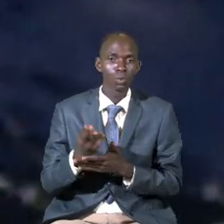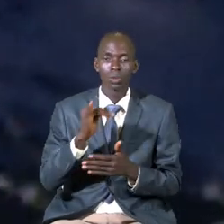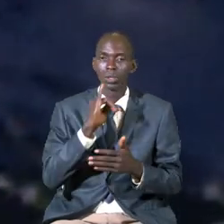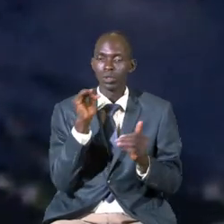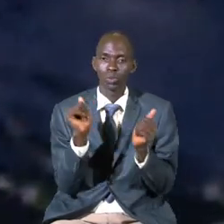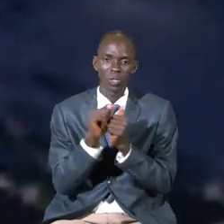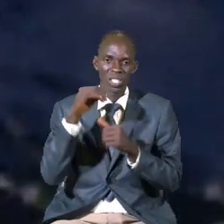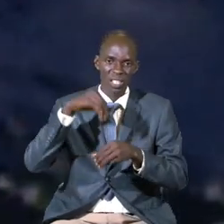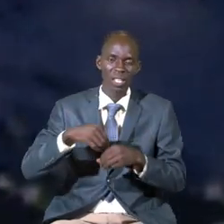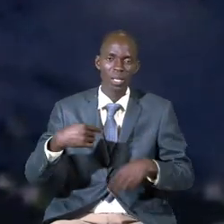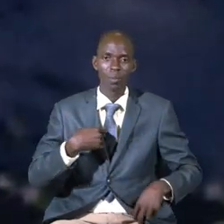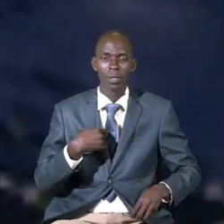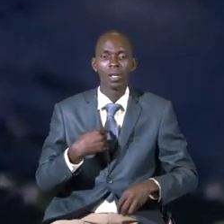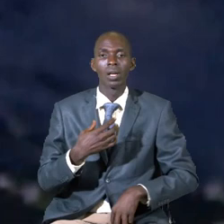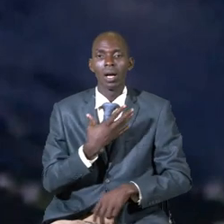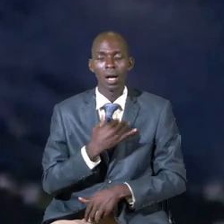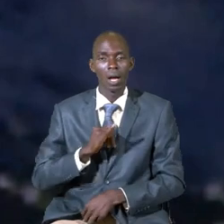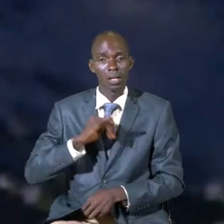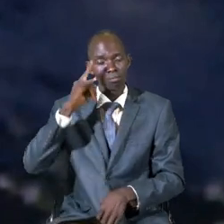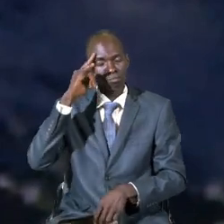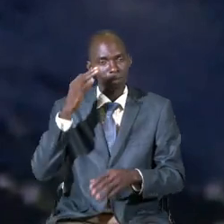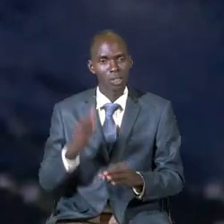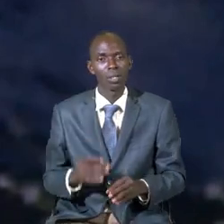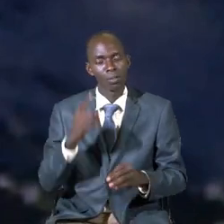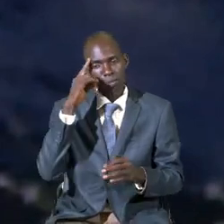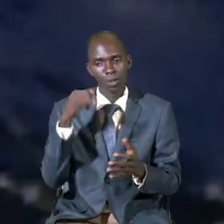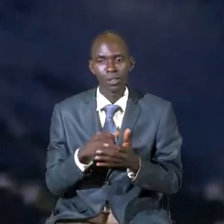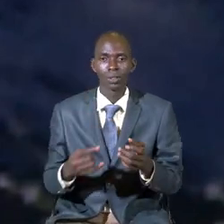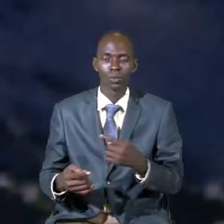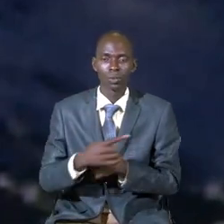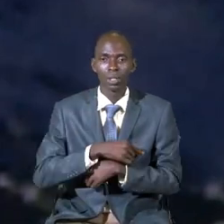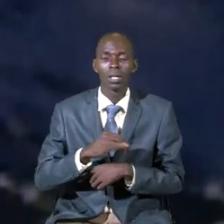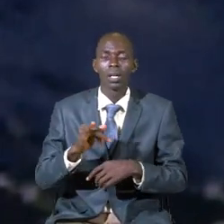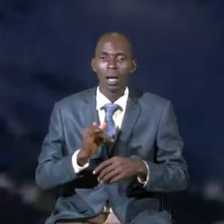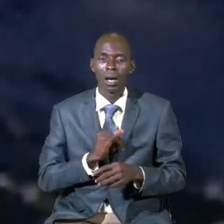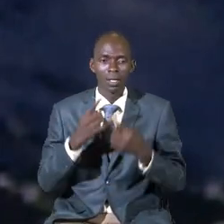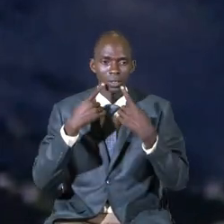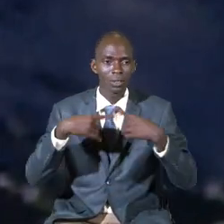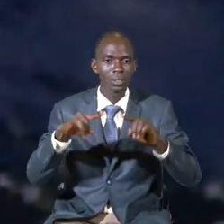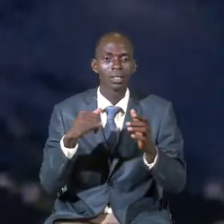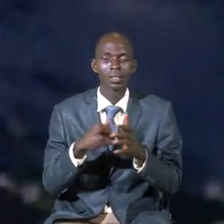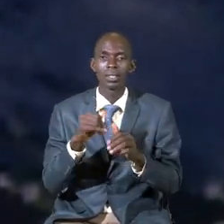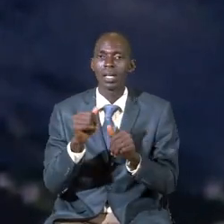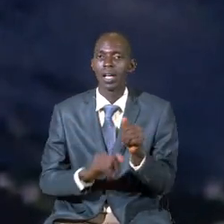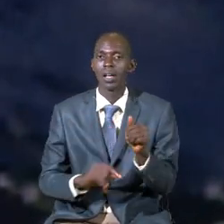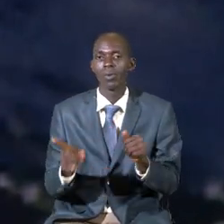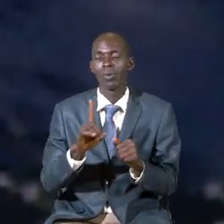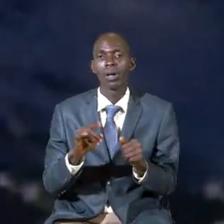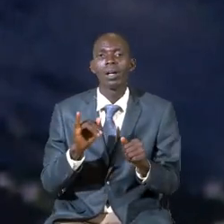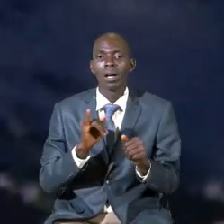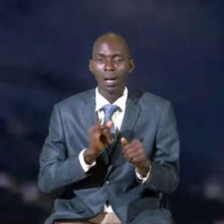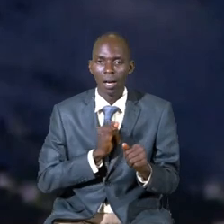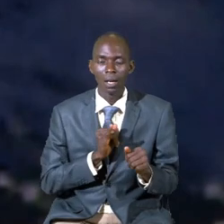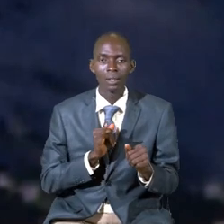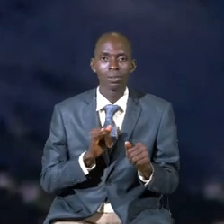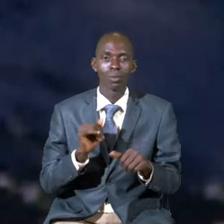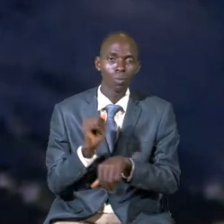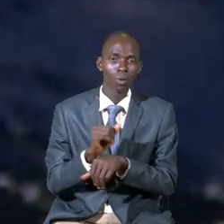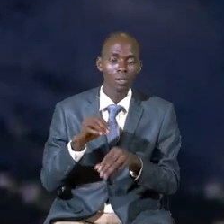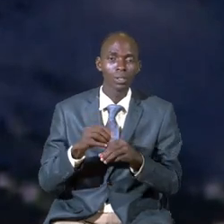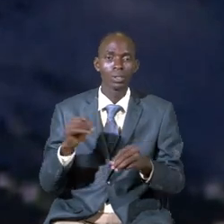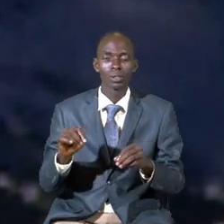me i decide for it today i declare age everywhere i deal in truth with